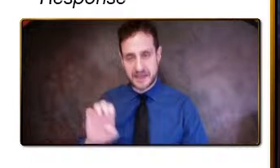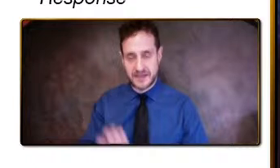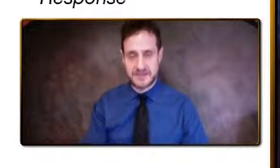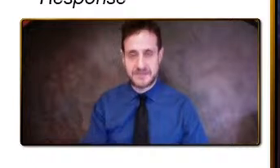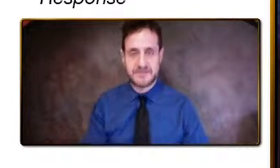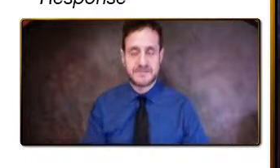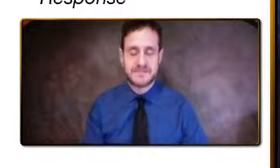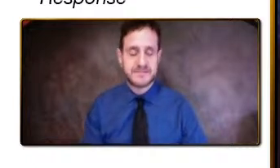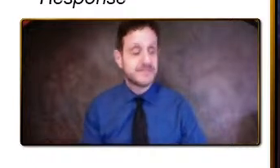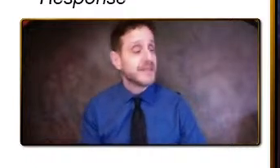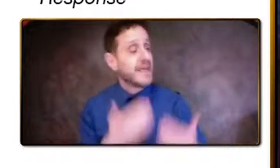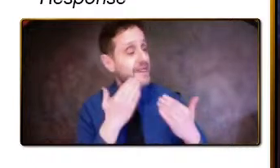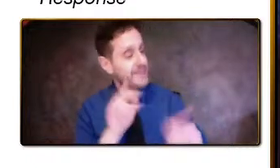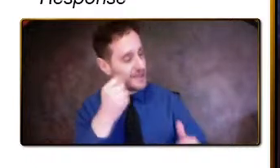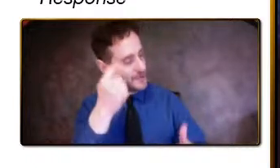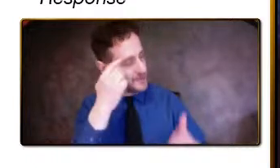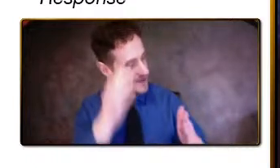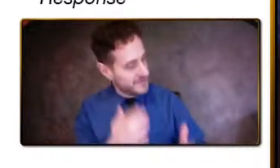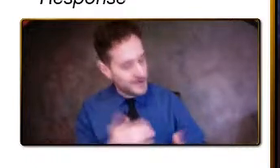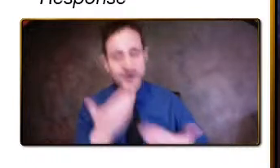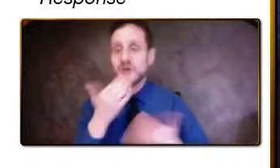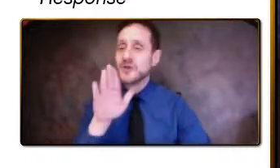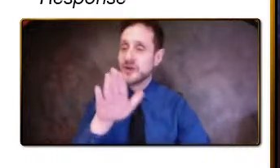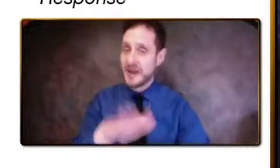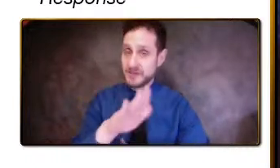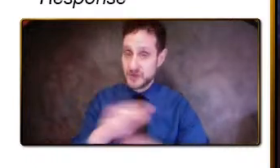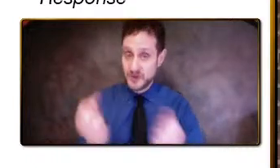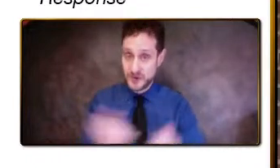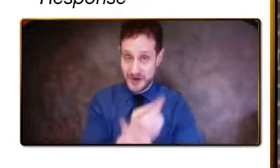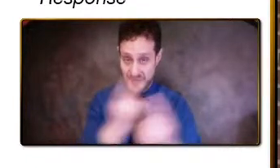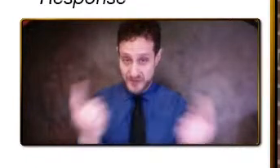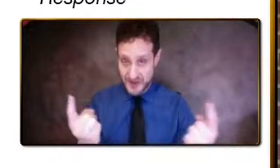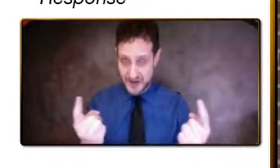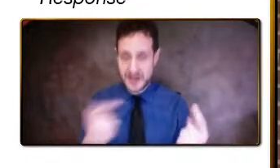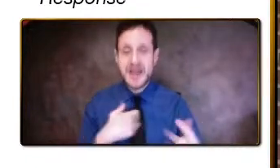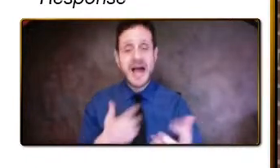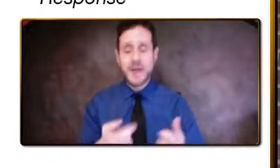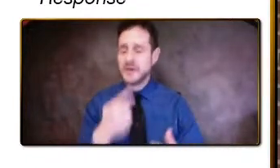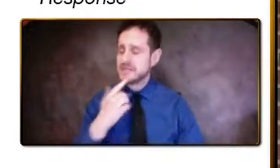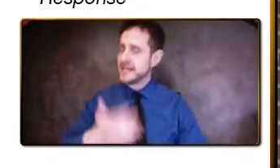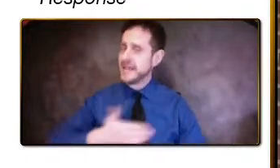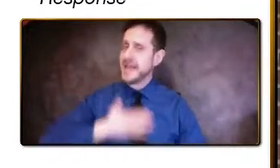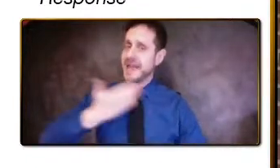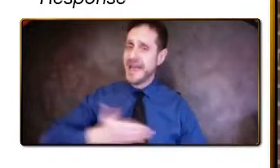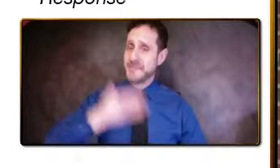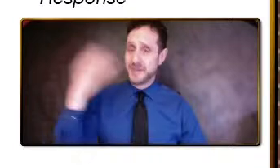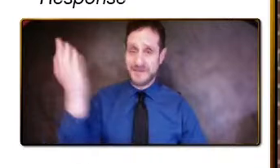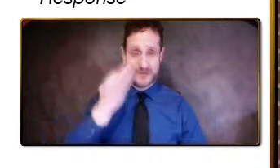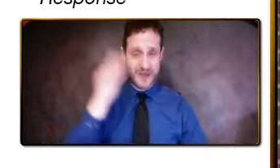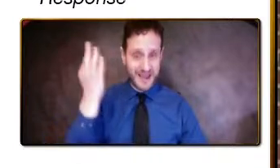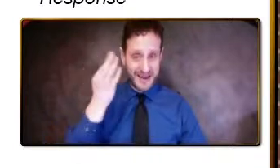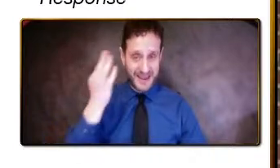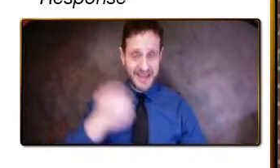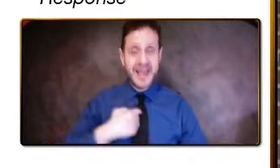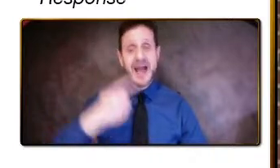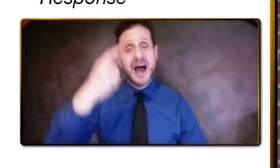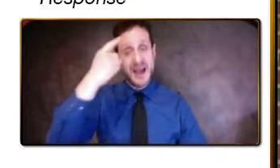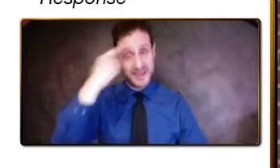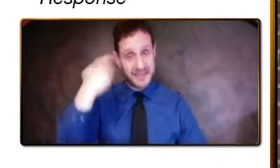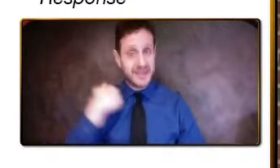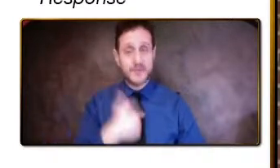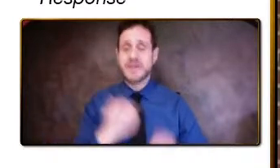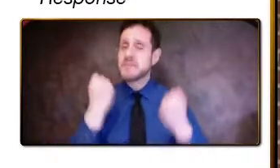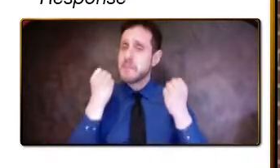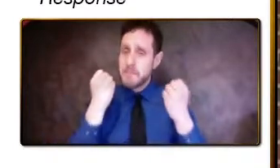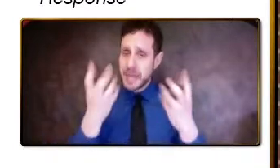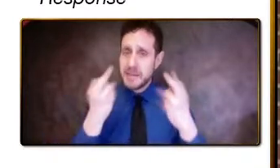Thank you, Governor, and good afternoon, everyone. And I absolutely want to say happy Friday. I think we do have many reasons to be